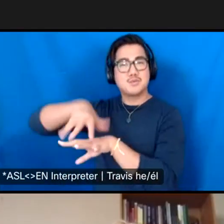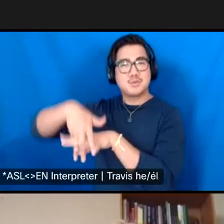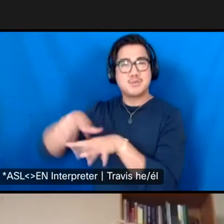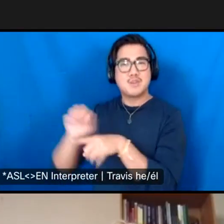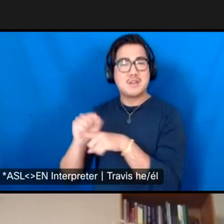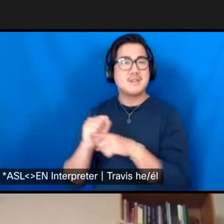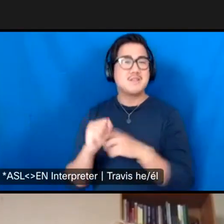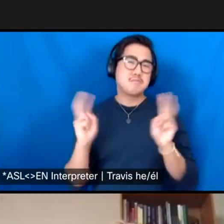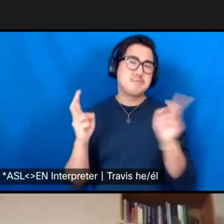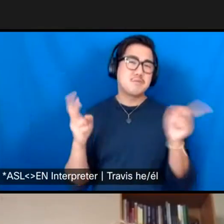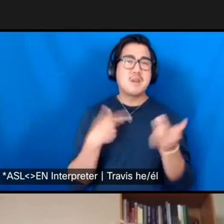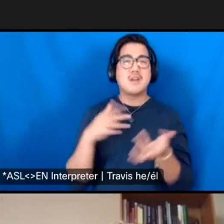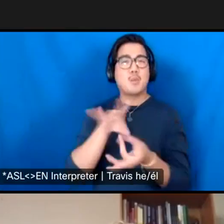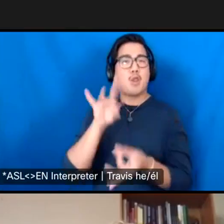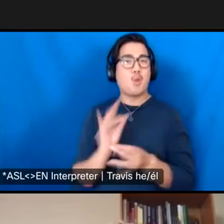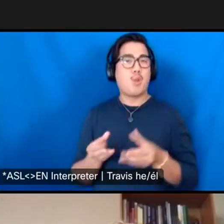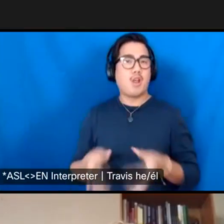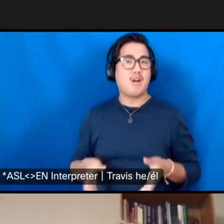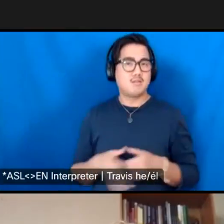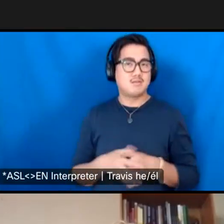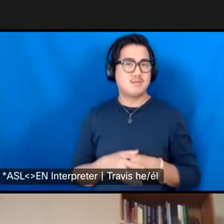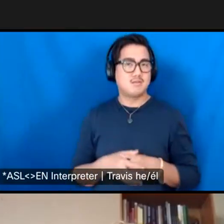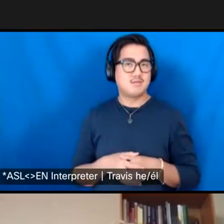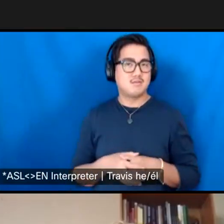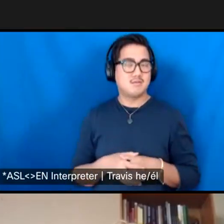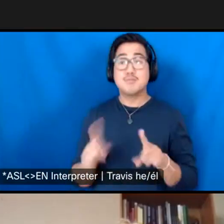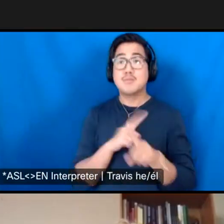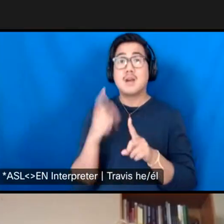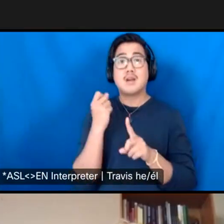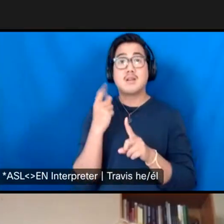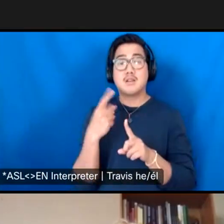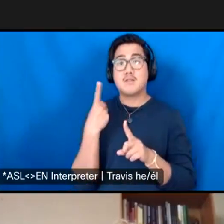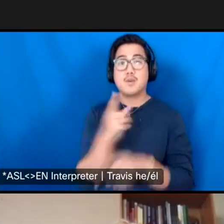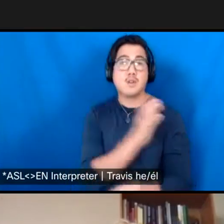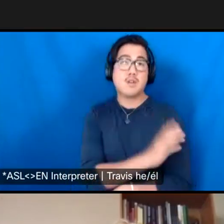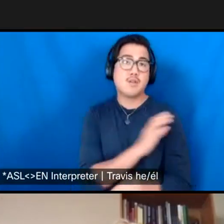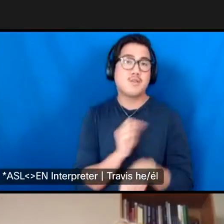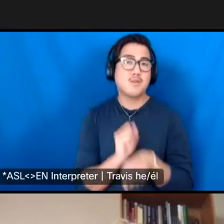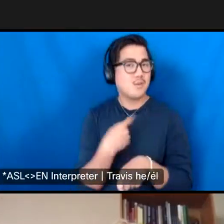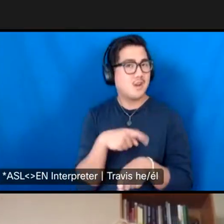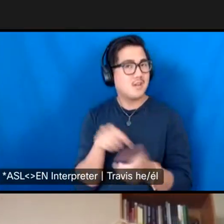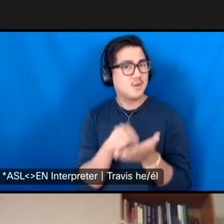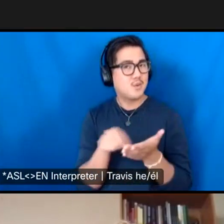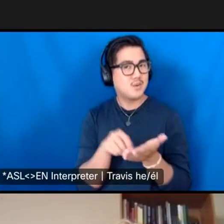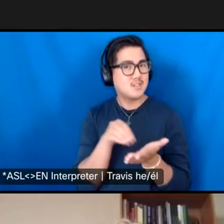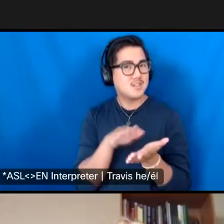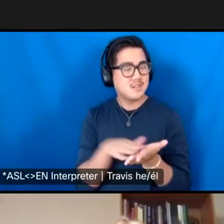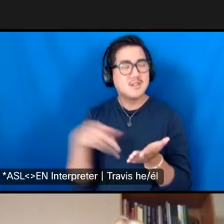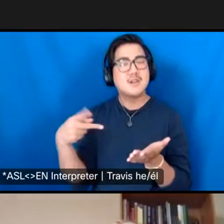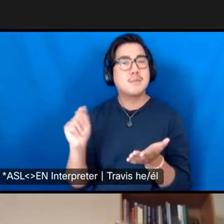down PTSD on that form, right? So that you can get the insurance to pay for this.